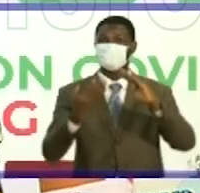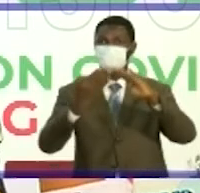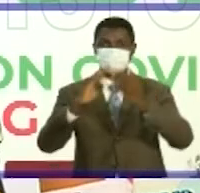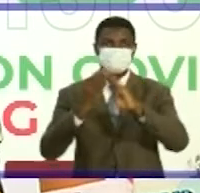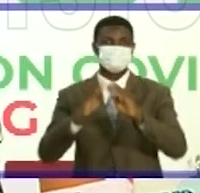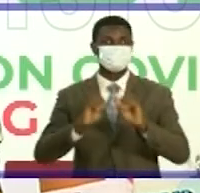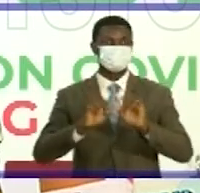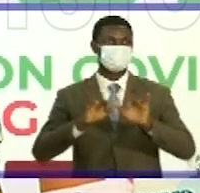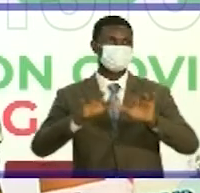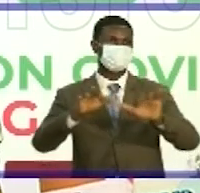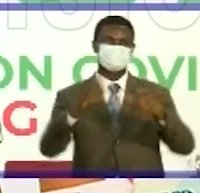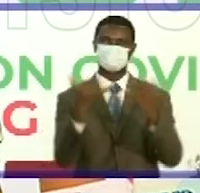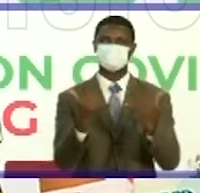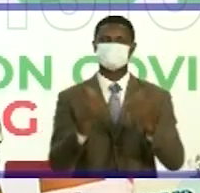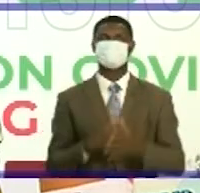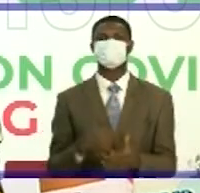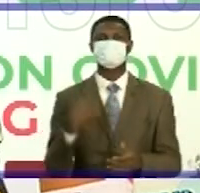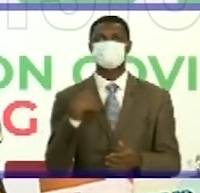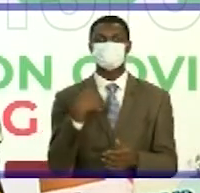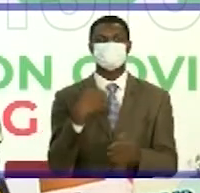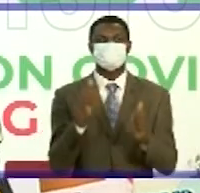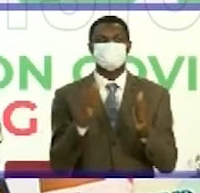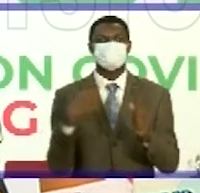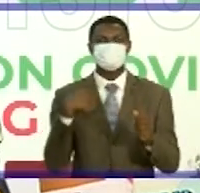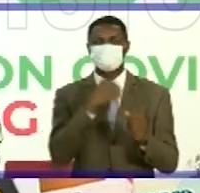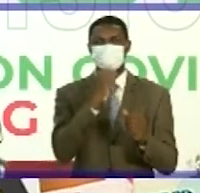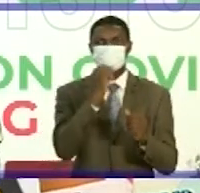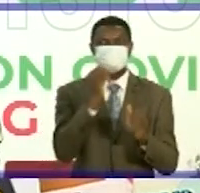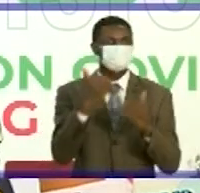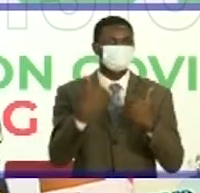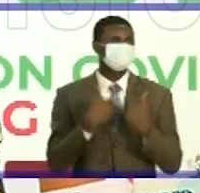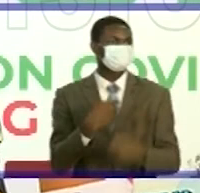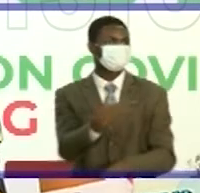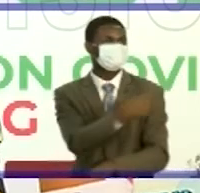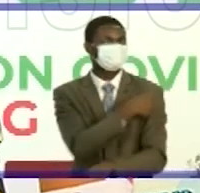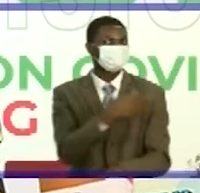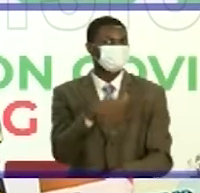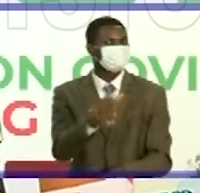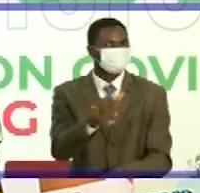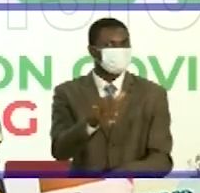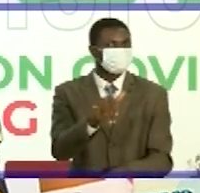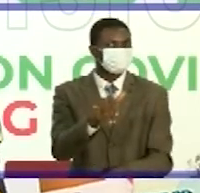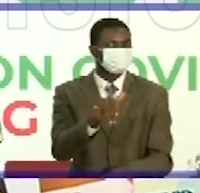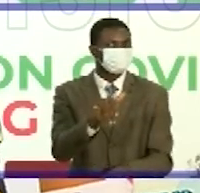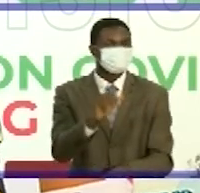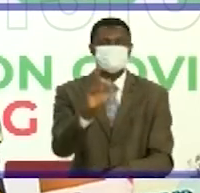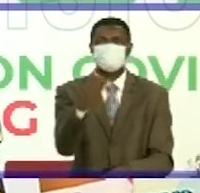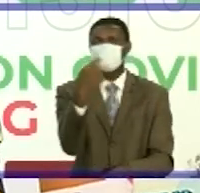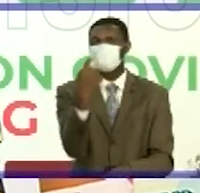transmission. And with no cure or vaccine in sight, the only